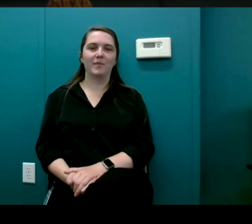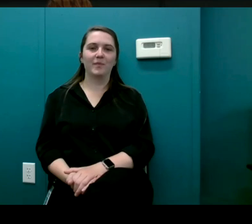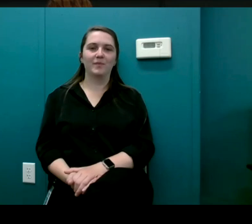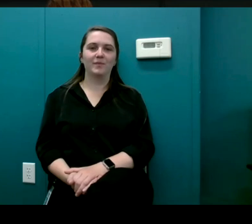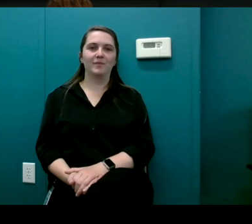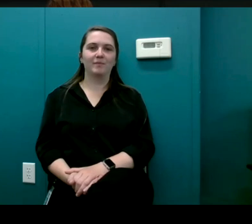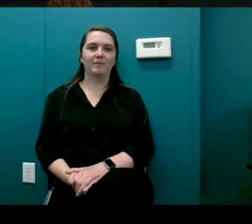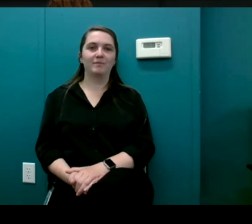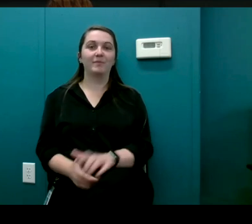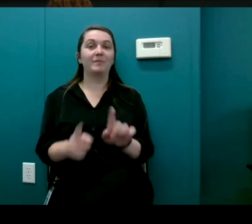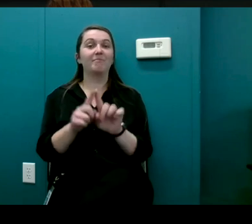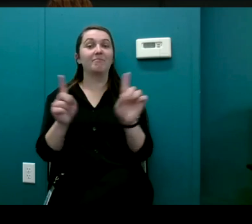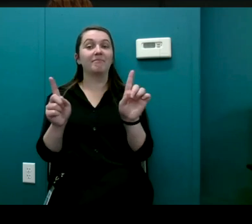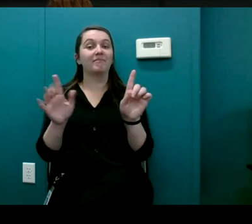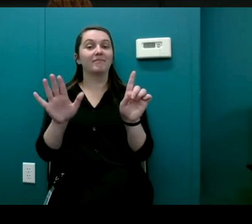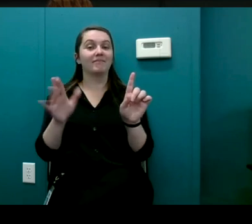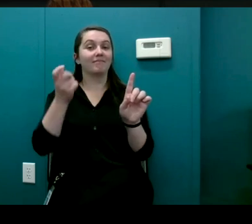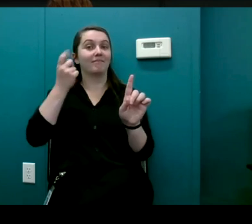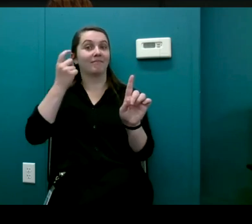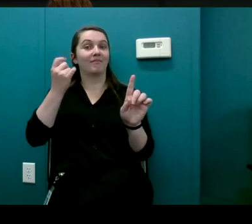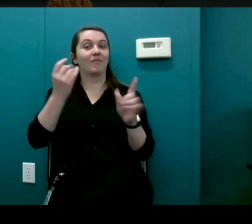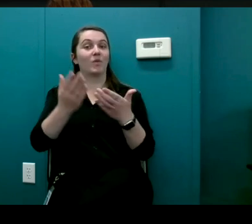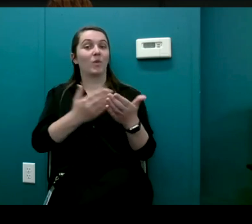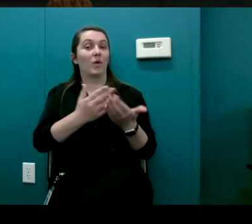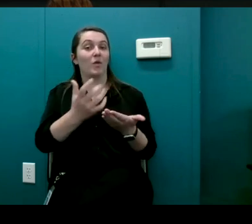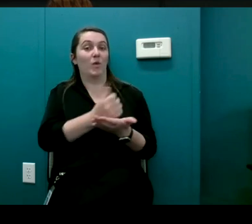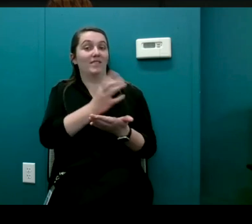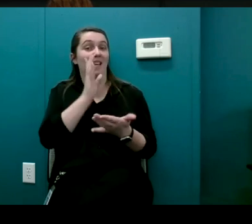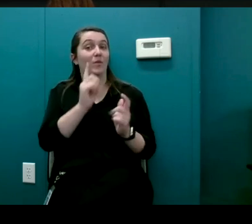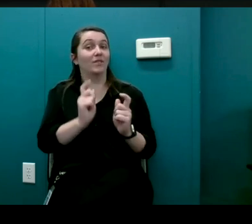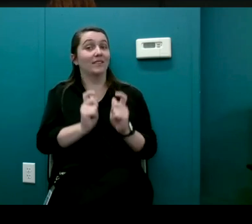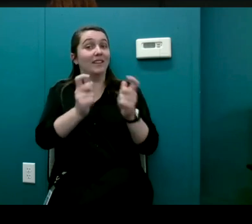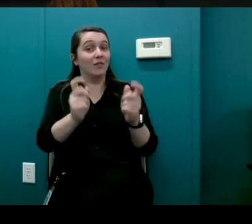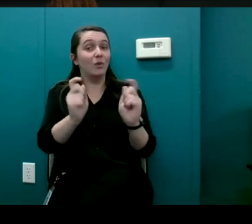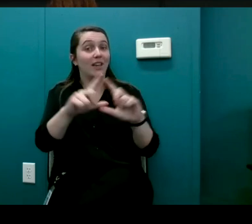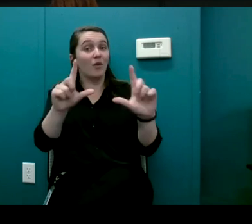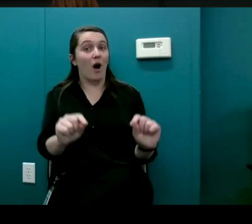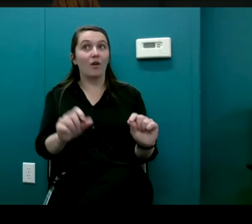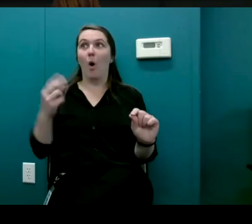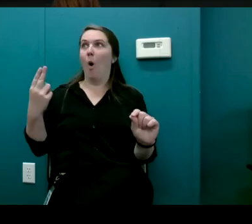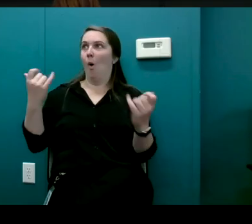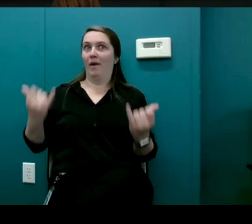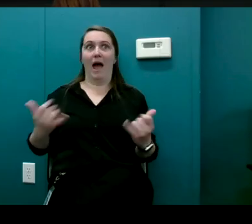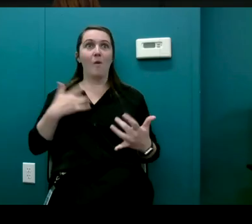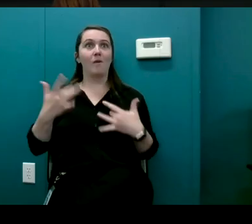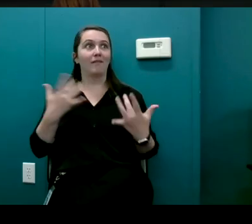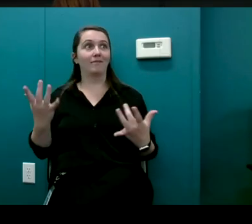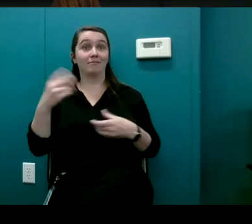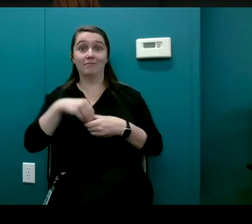But just know whoever wins is going to get a gift card from me. So I just thought I would let you know that. Now we're all